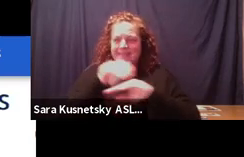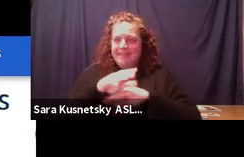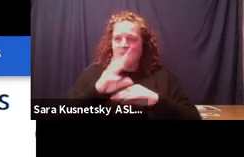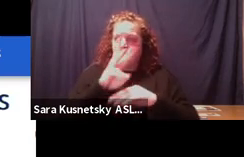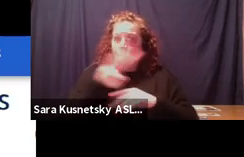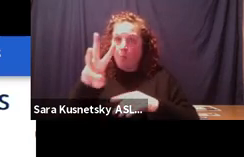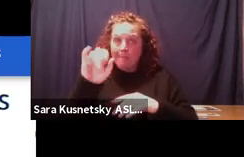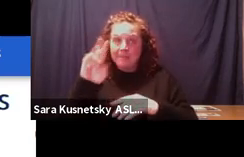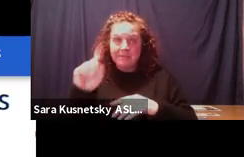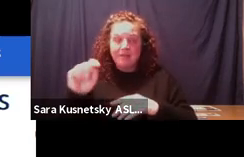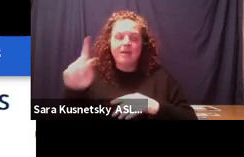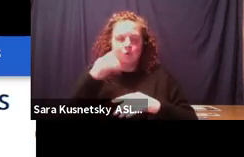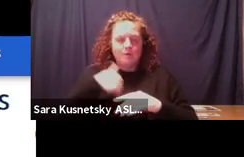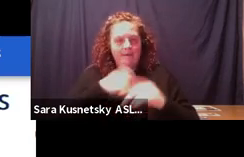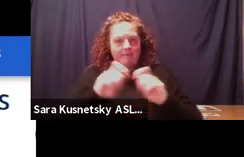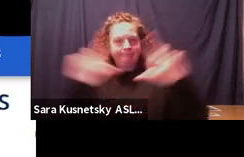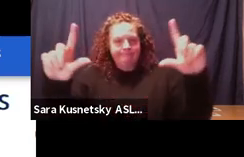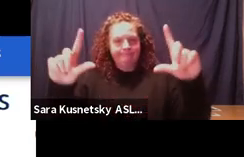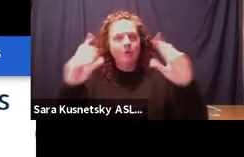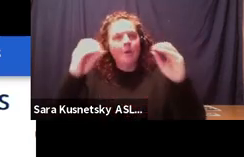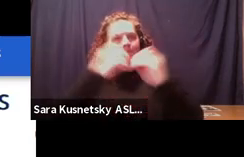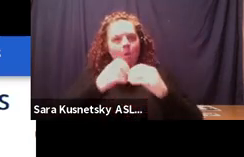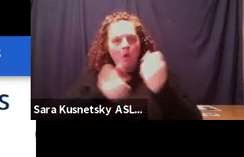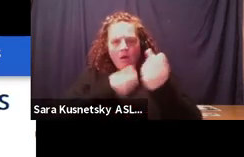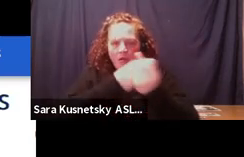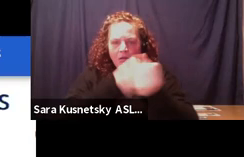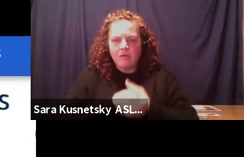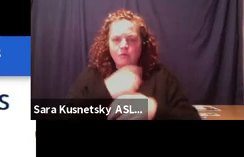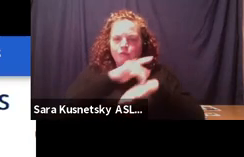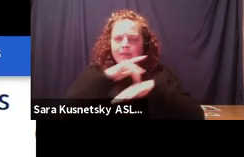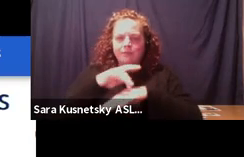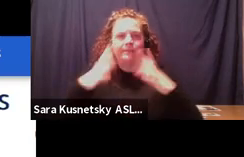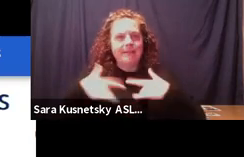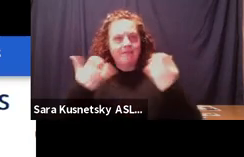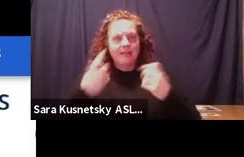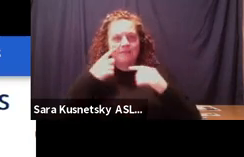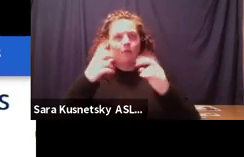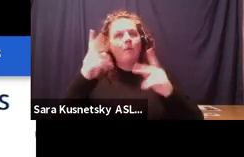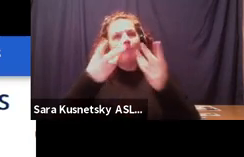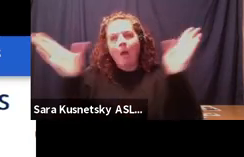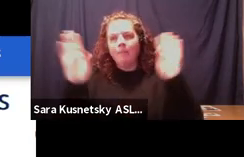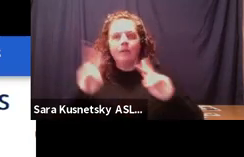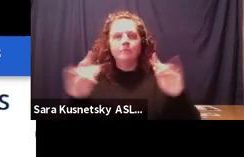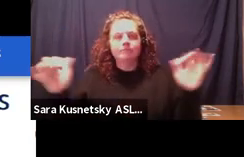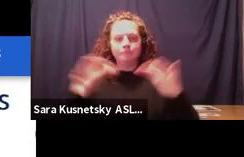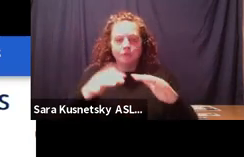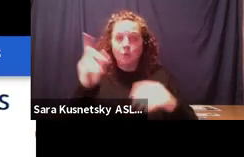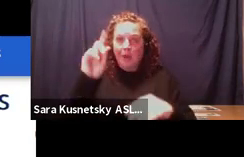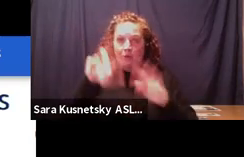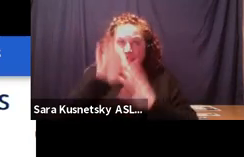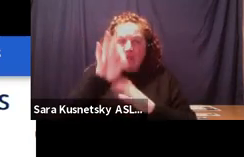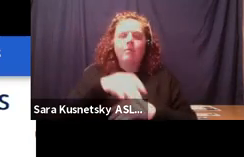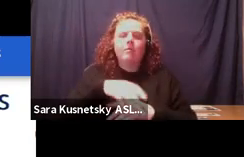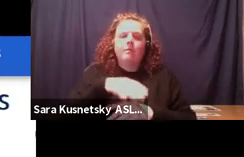History Month page on the BPS website with additional resources and events for the public, and that's available at